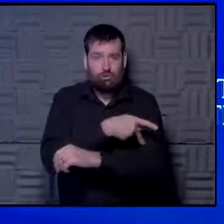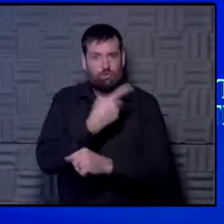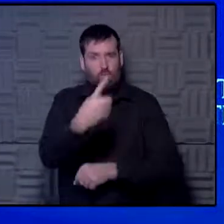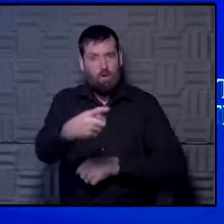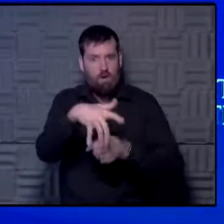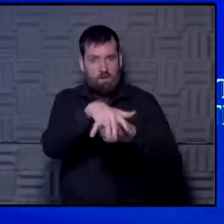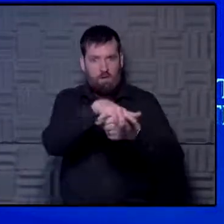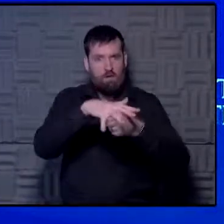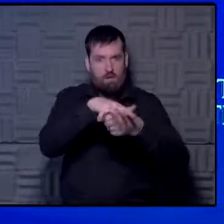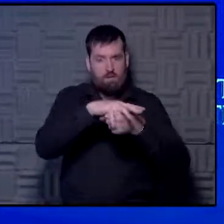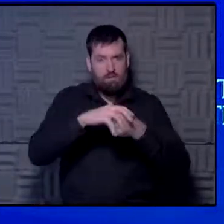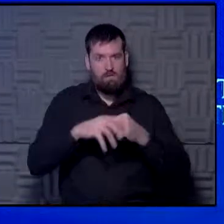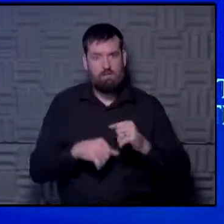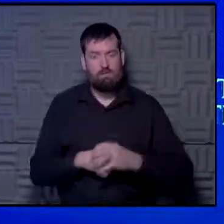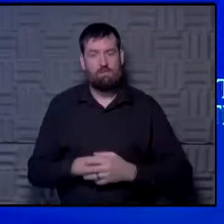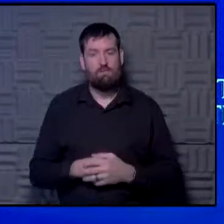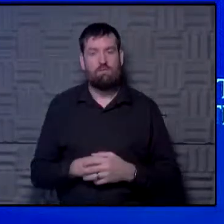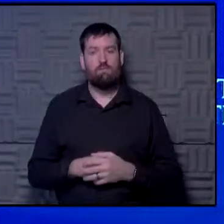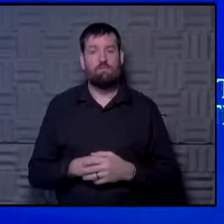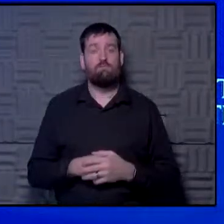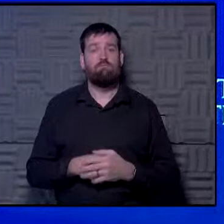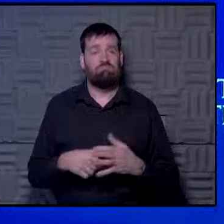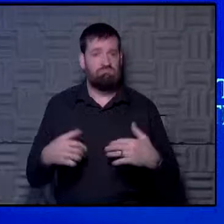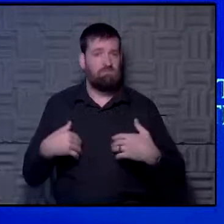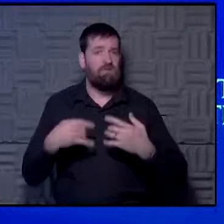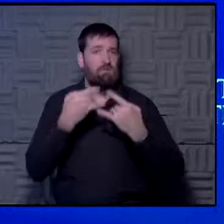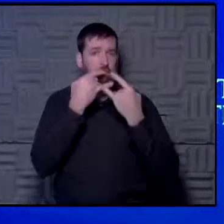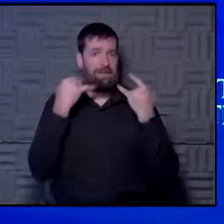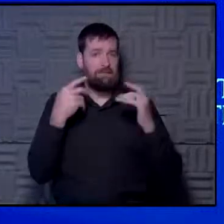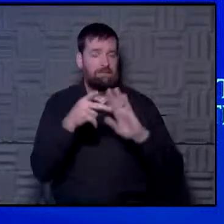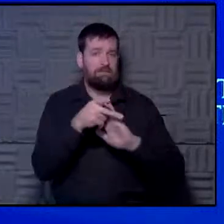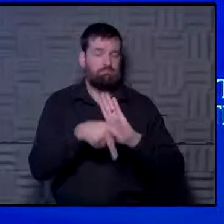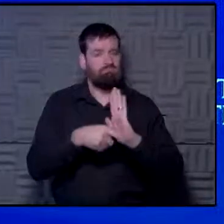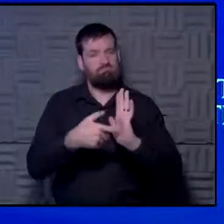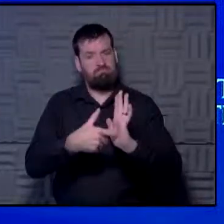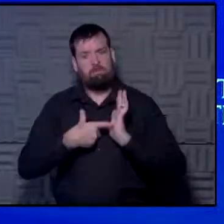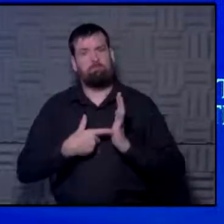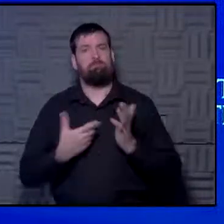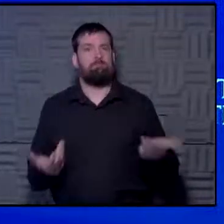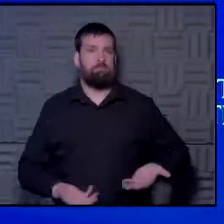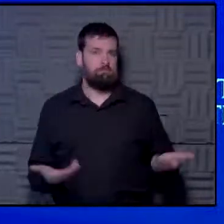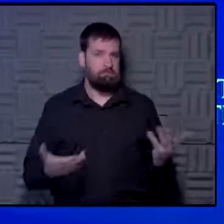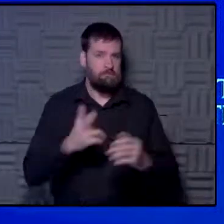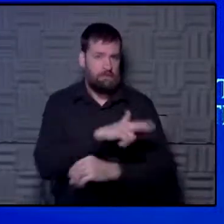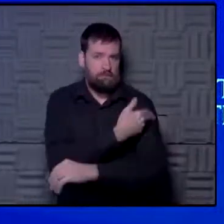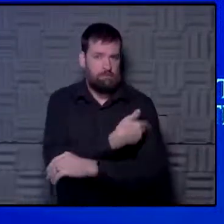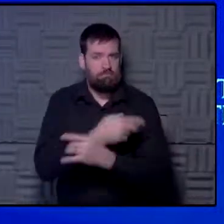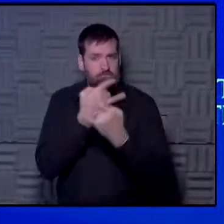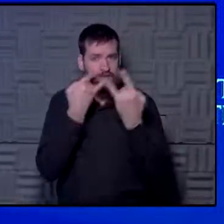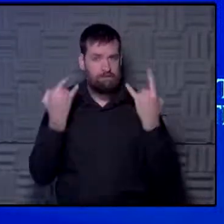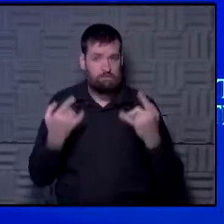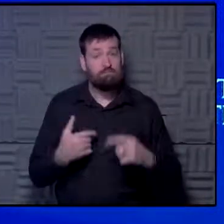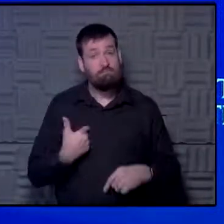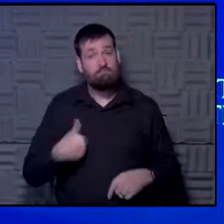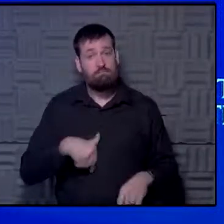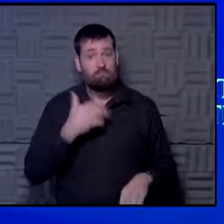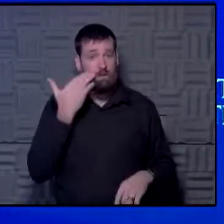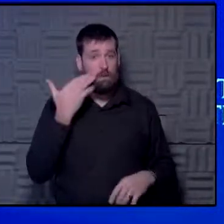area. We have mask protocols, a mask mandate here at the hospital. Here's what we know.